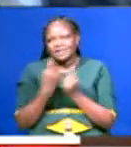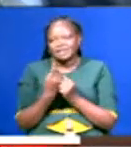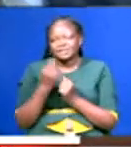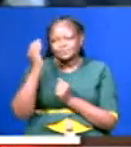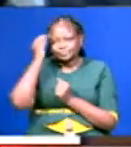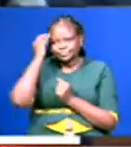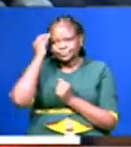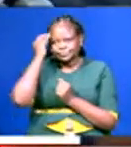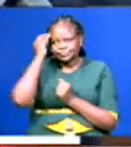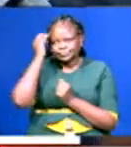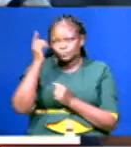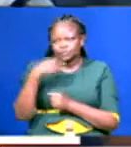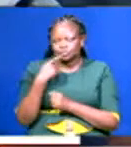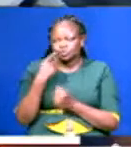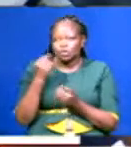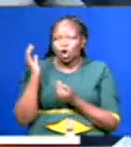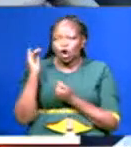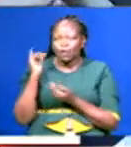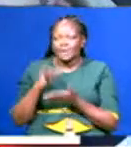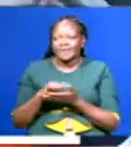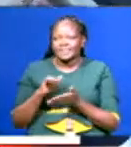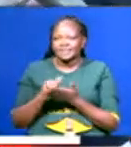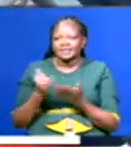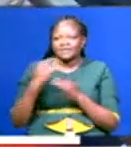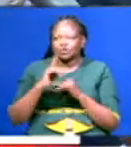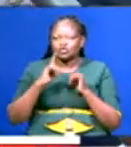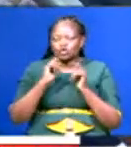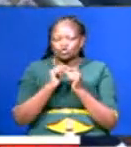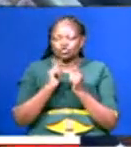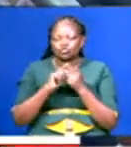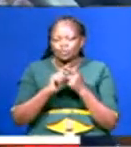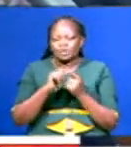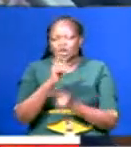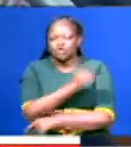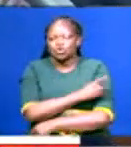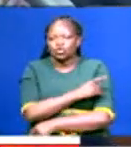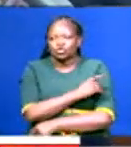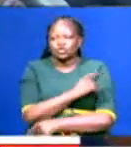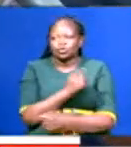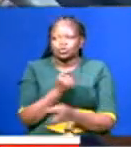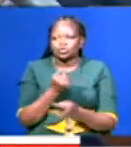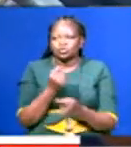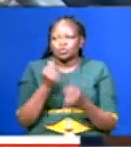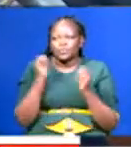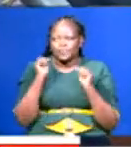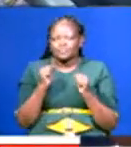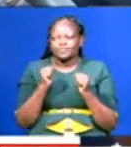students who we are hoping, after speaking to the doctors, are possibly going to be